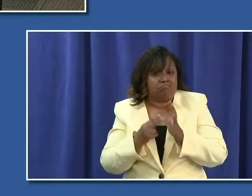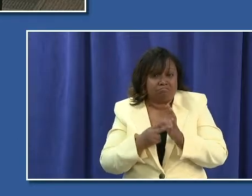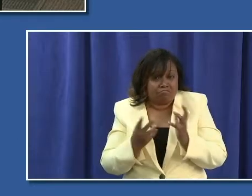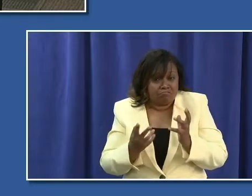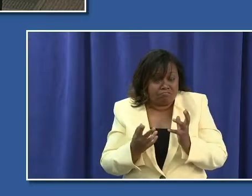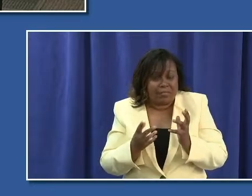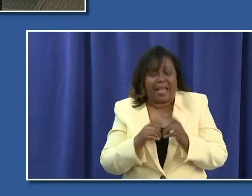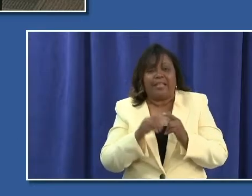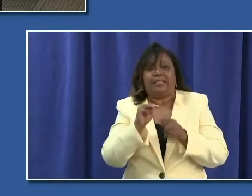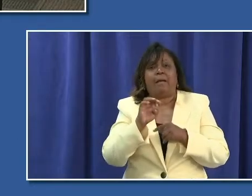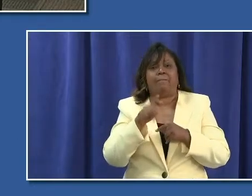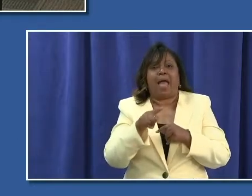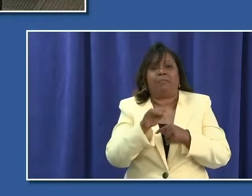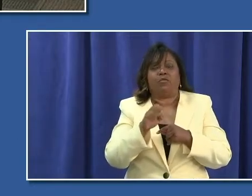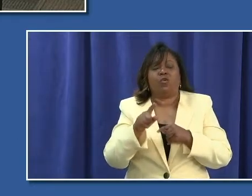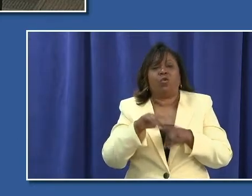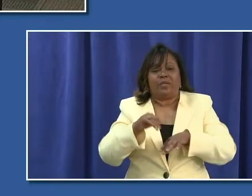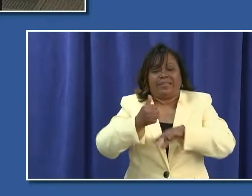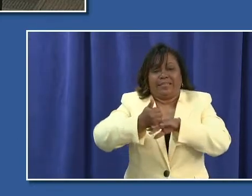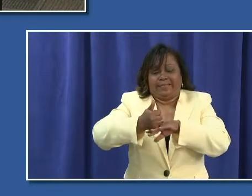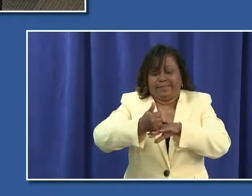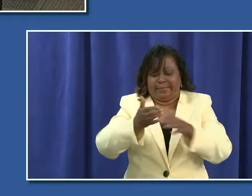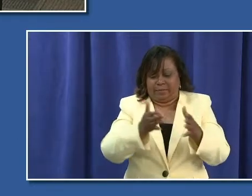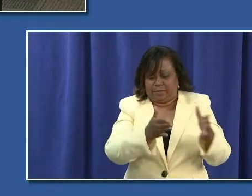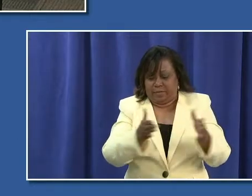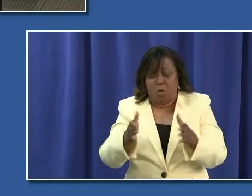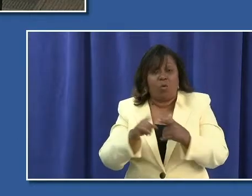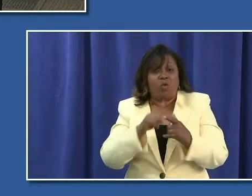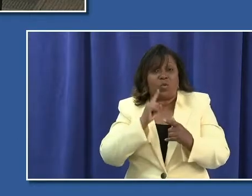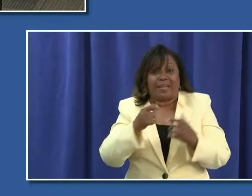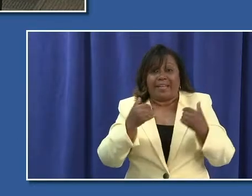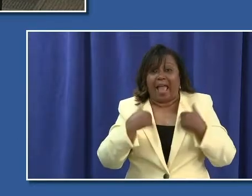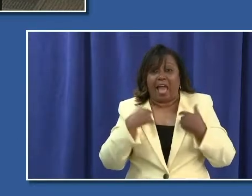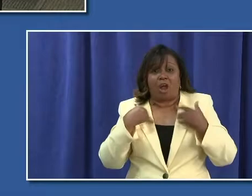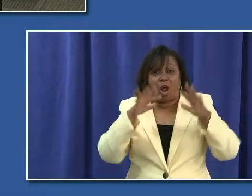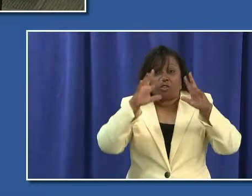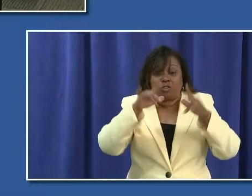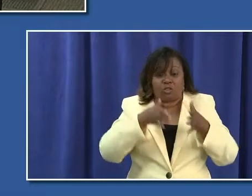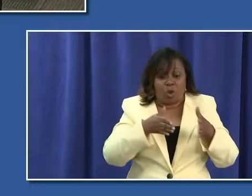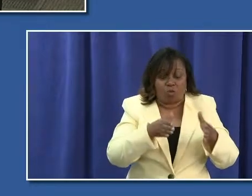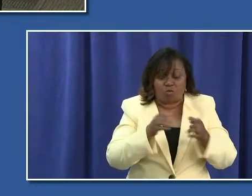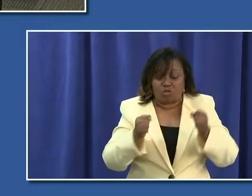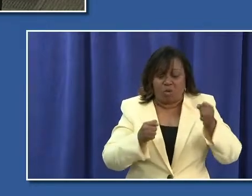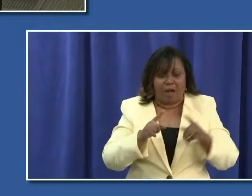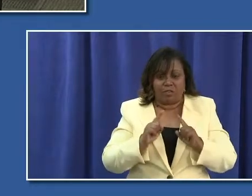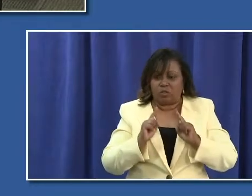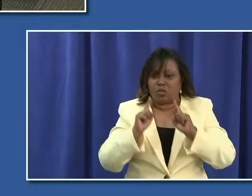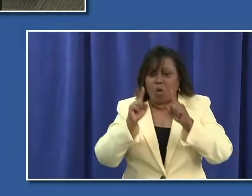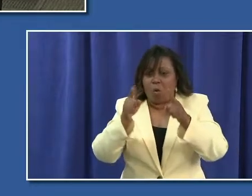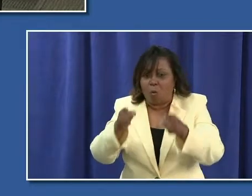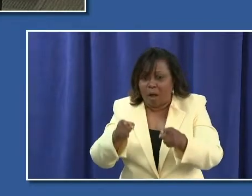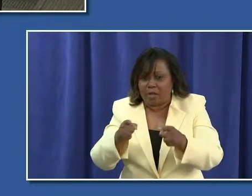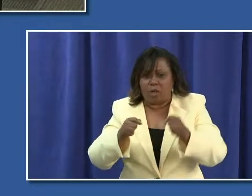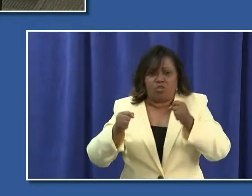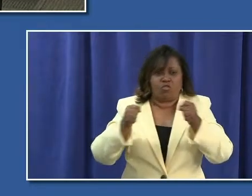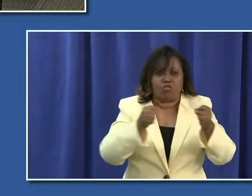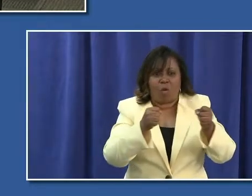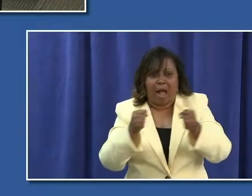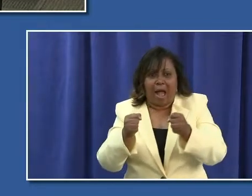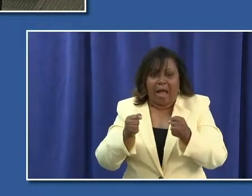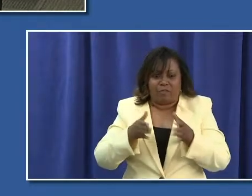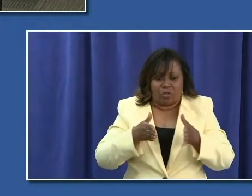is a mapping tool that we've put in place where we've actually had our snow route drivers go out, drive